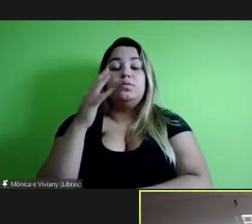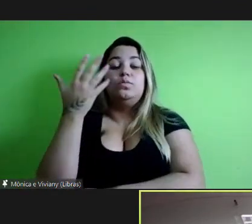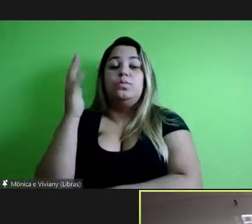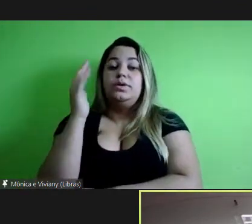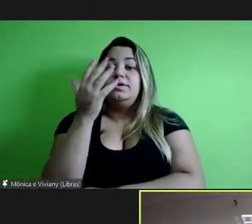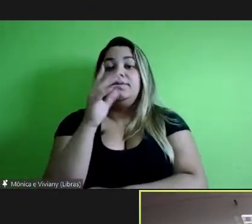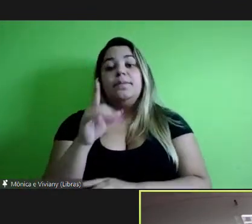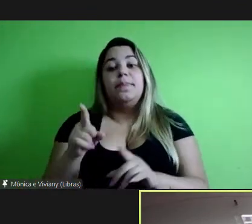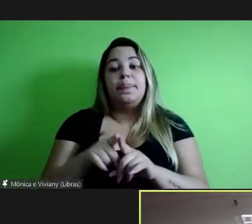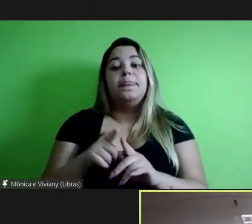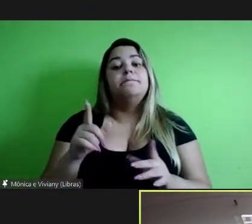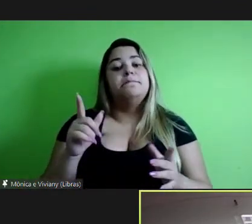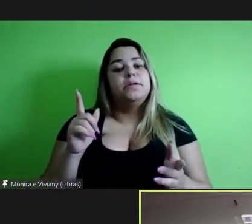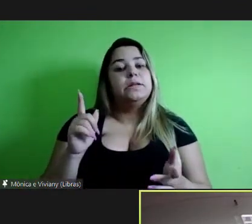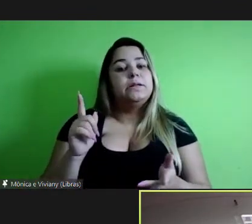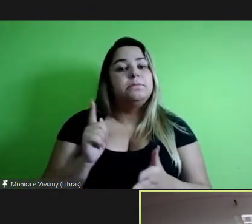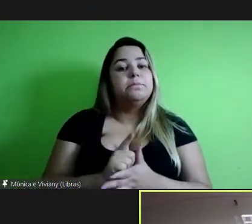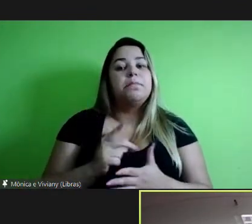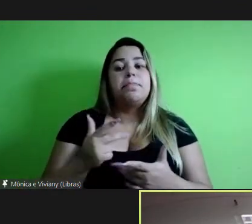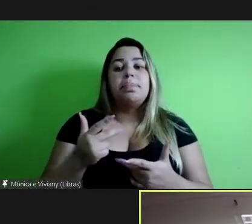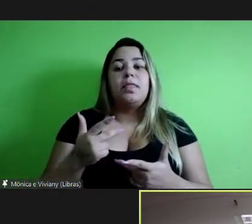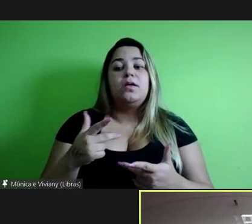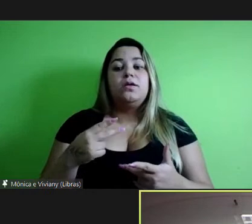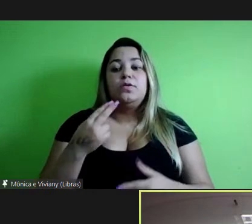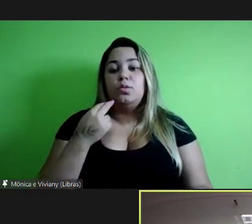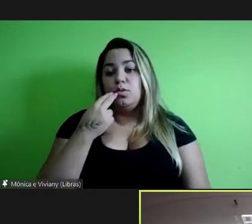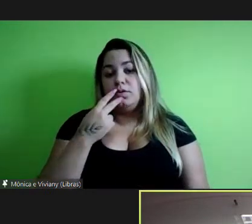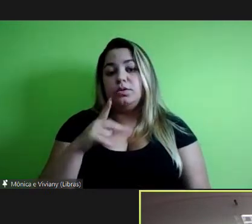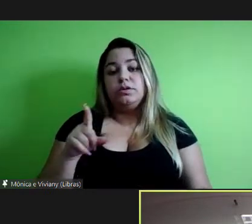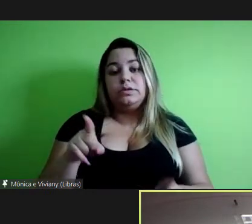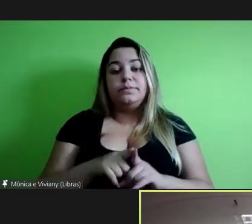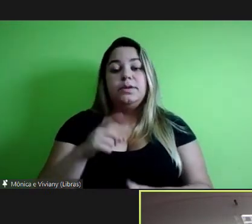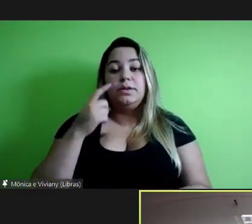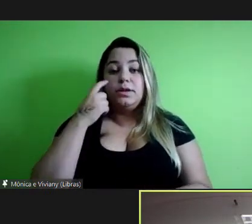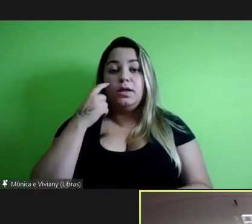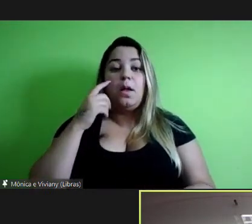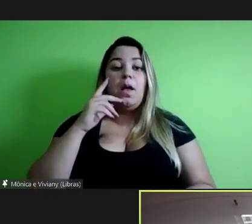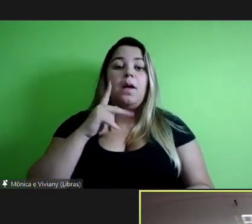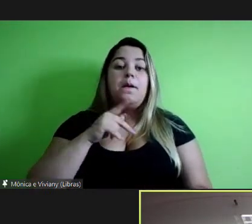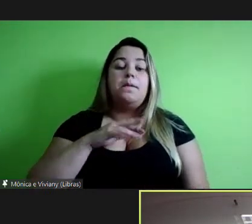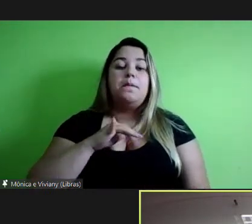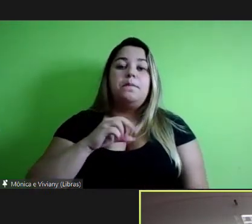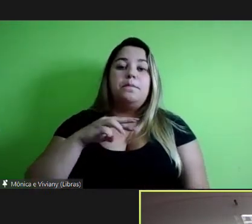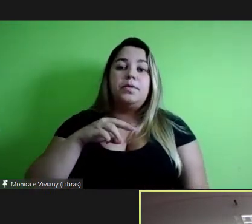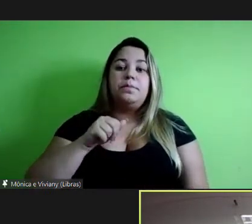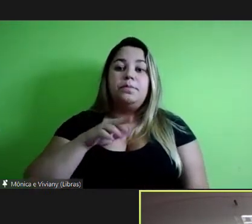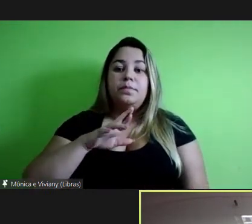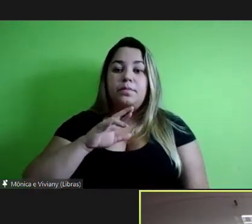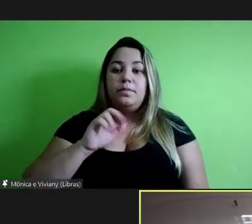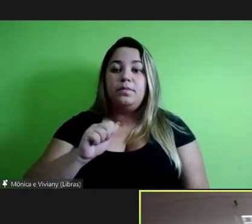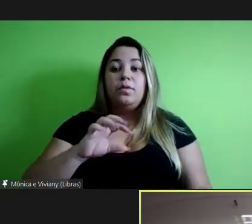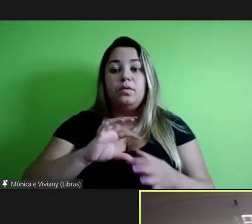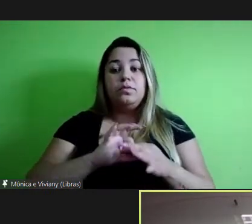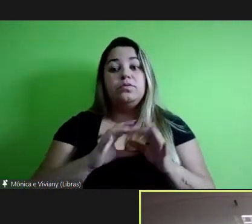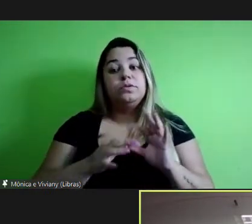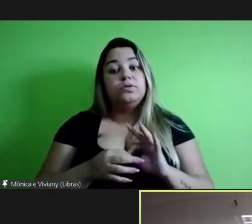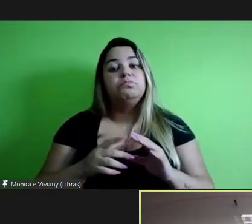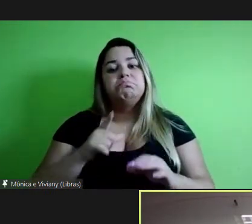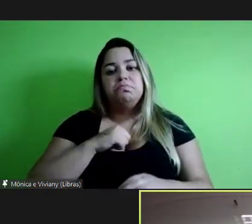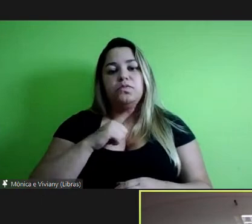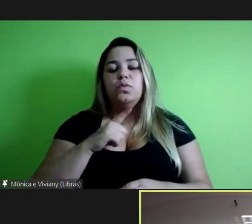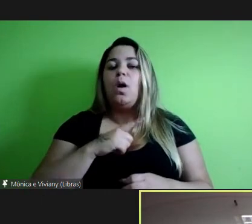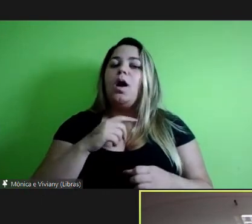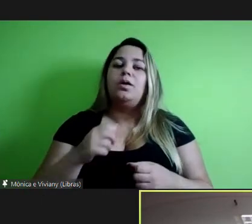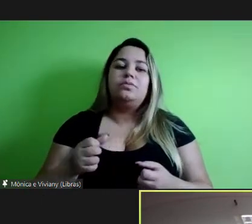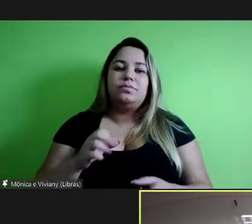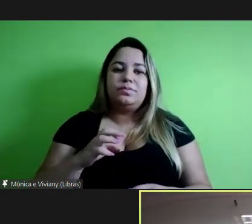health, environment, and humanity, and the role of the actions for food and nutrition and primary healthcare in this context. We